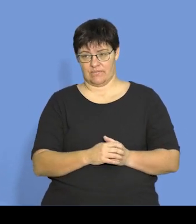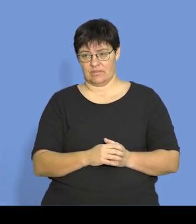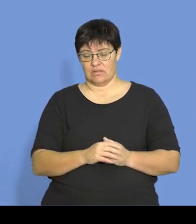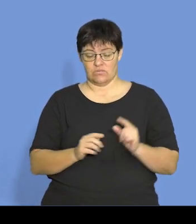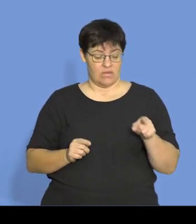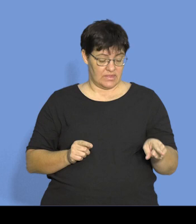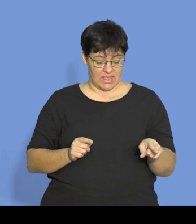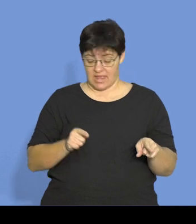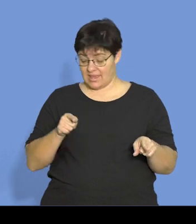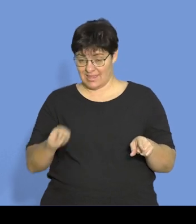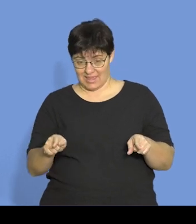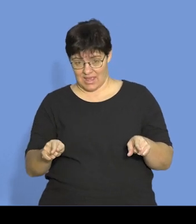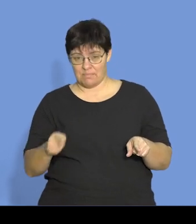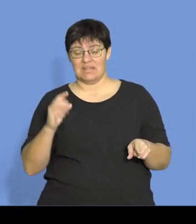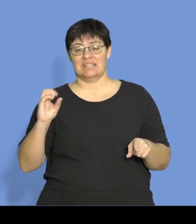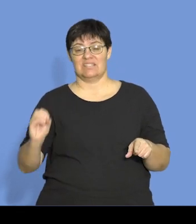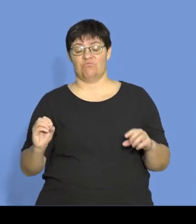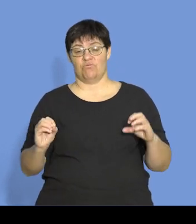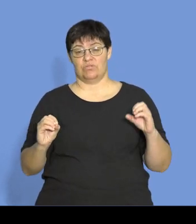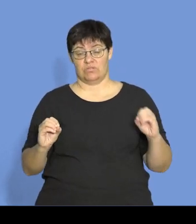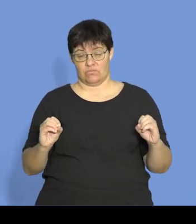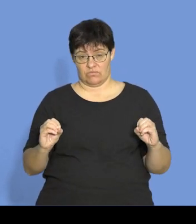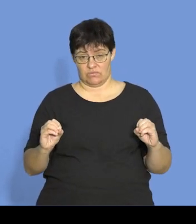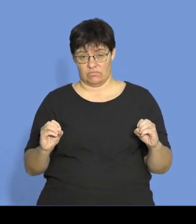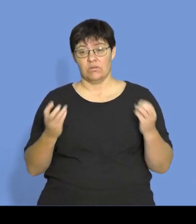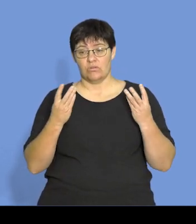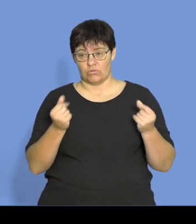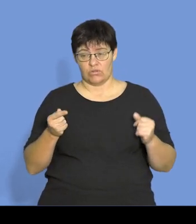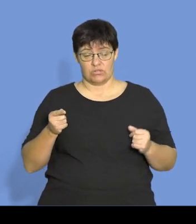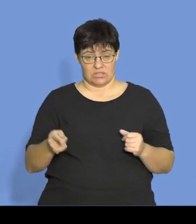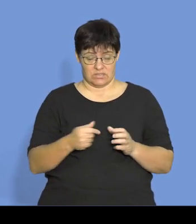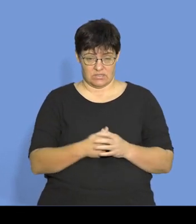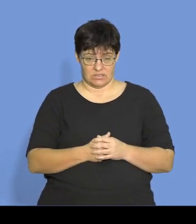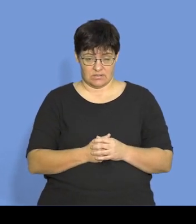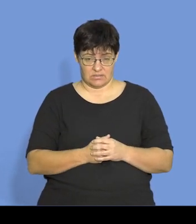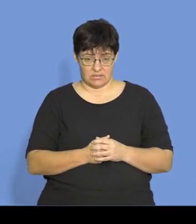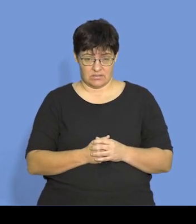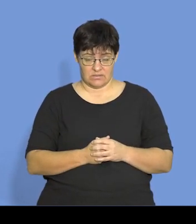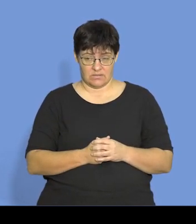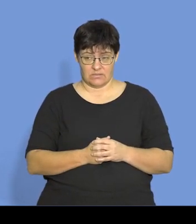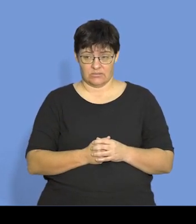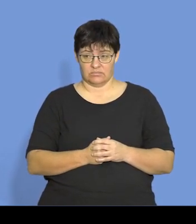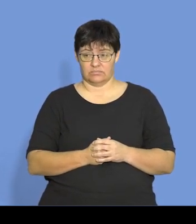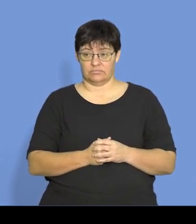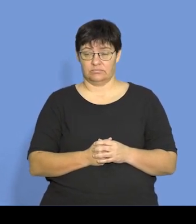right? So at this point and at that point, that's where my solution is.